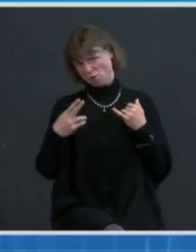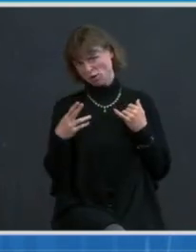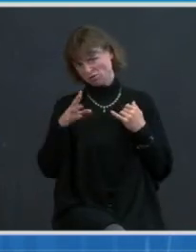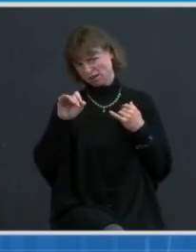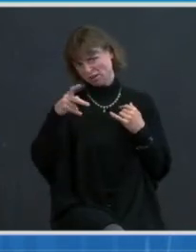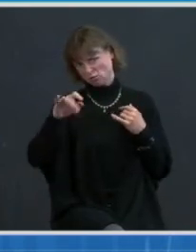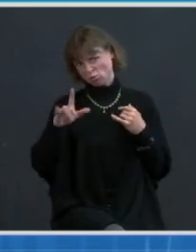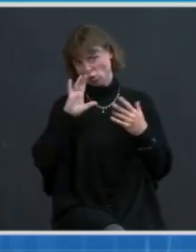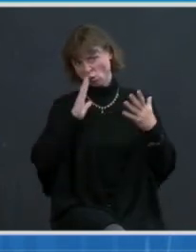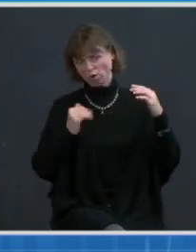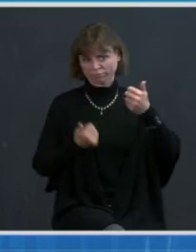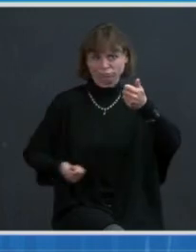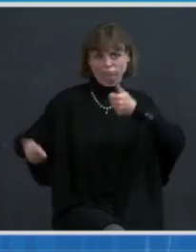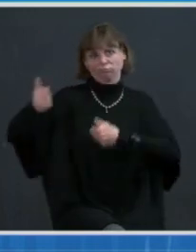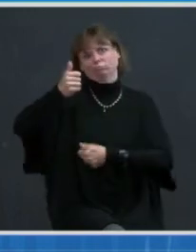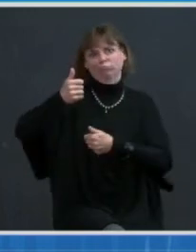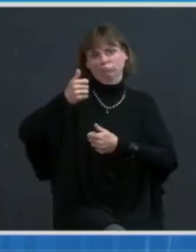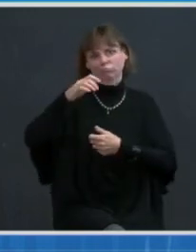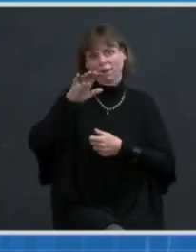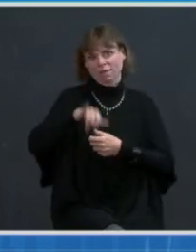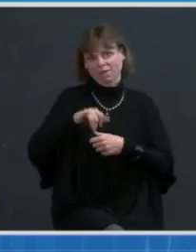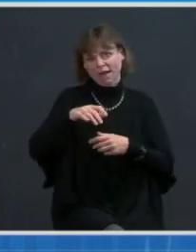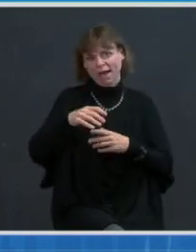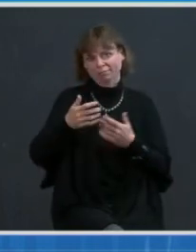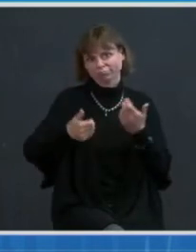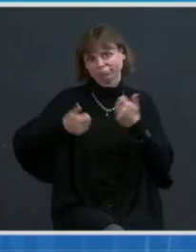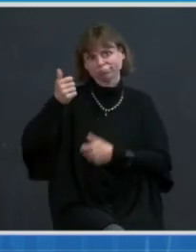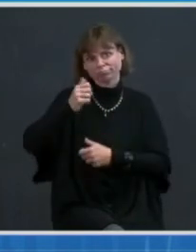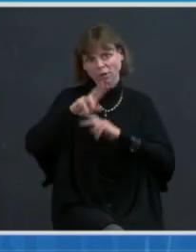B117 will be the dominant variant.